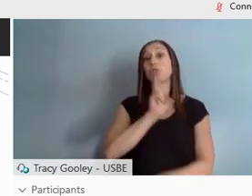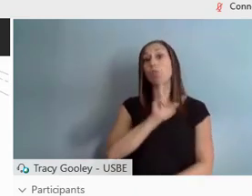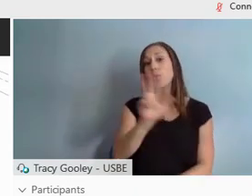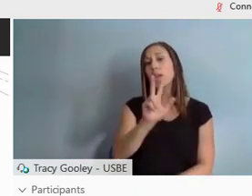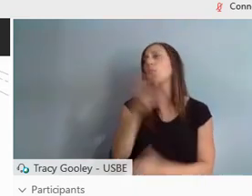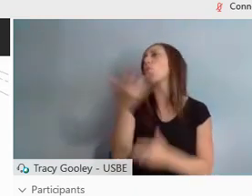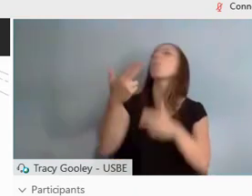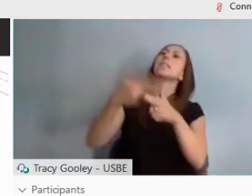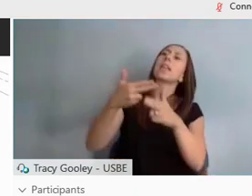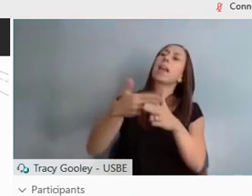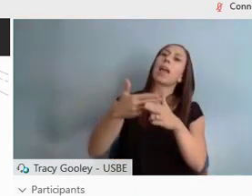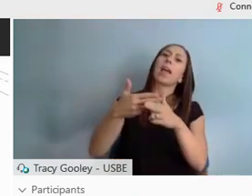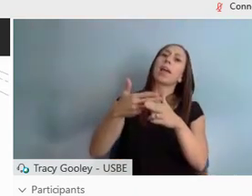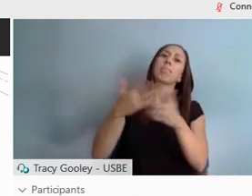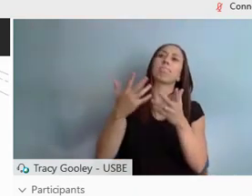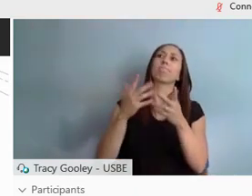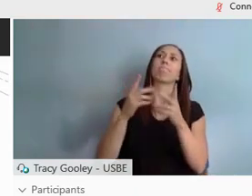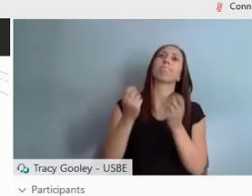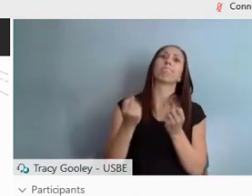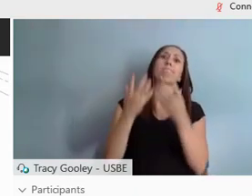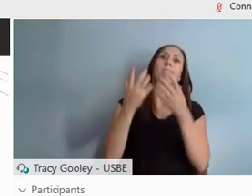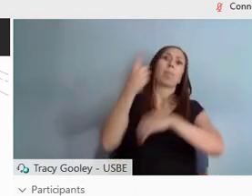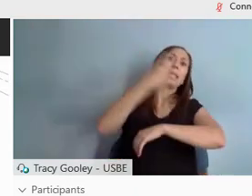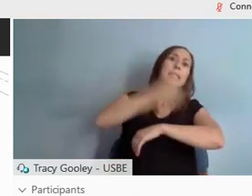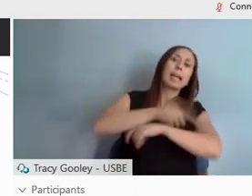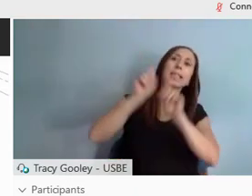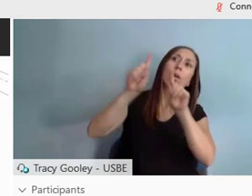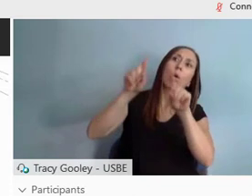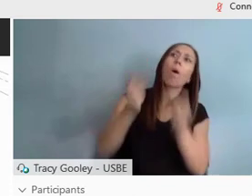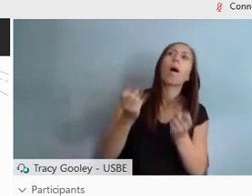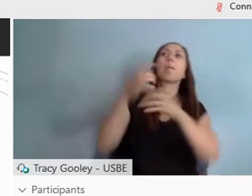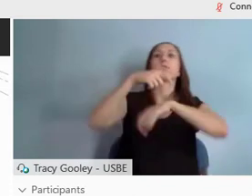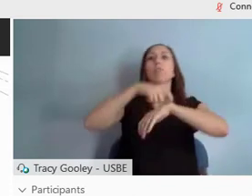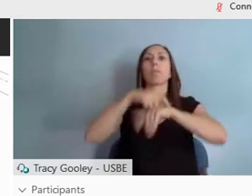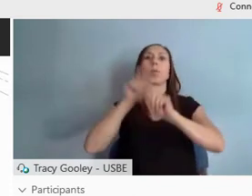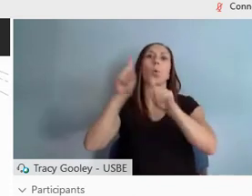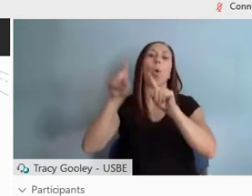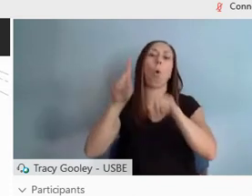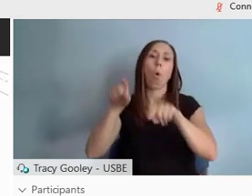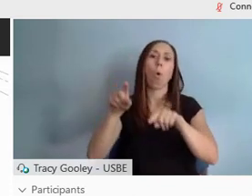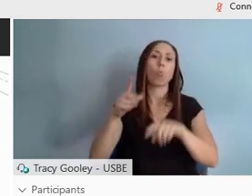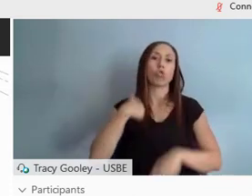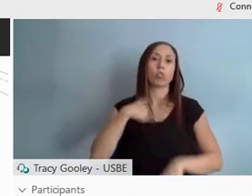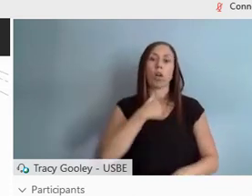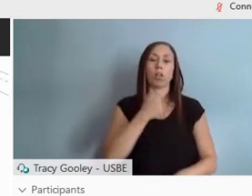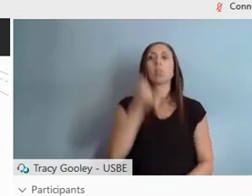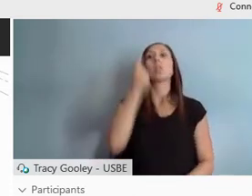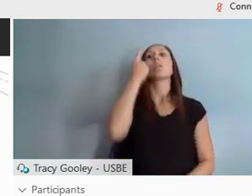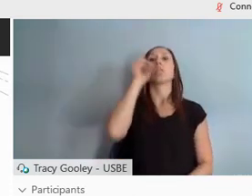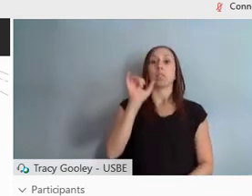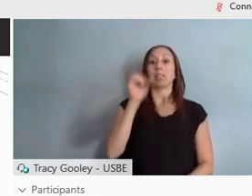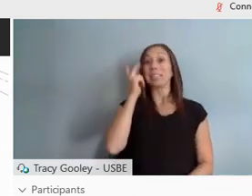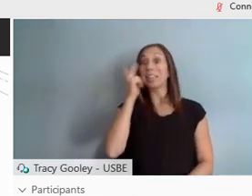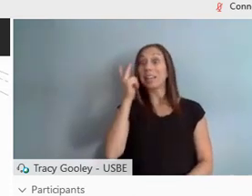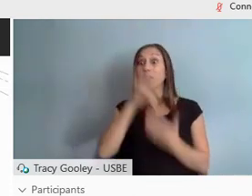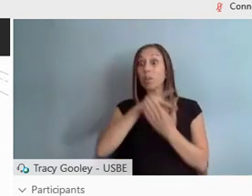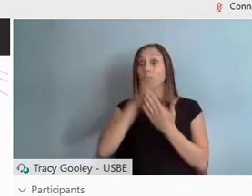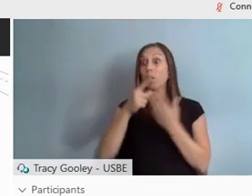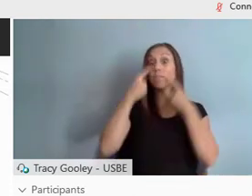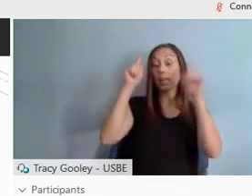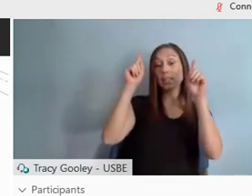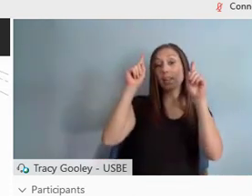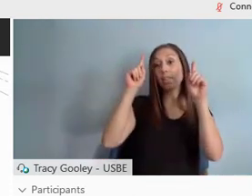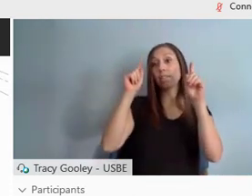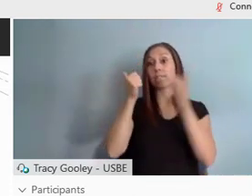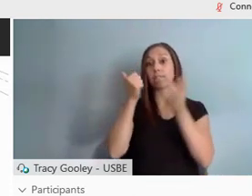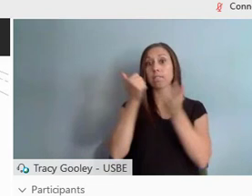was the name of the preschool and how long they attended, as well as how many days a week and how much time they spent. So this is to help us look at program effectiveness as well. And so we